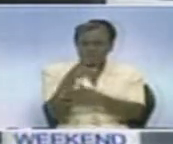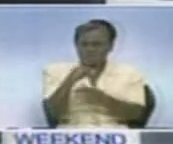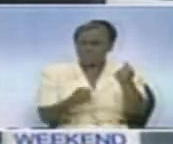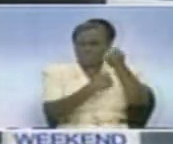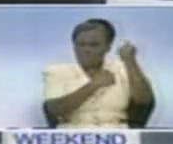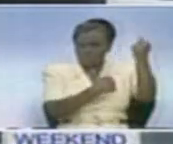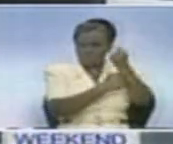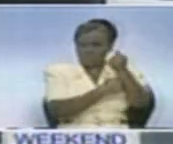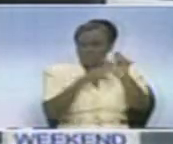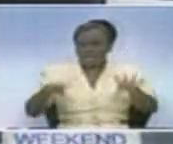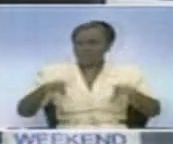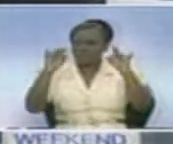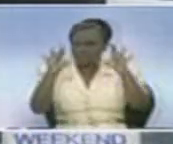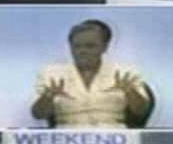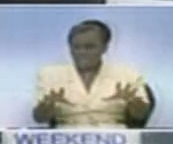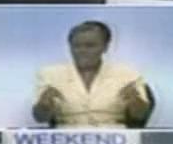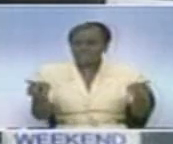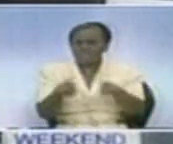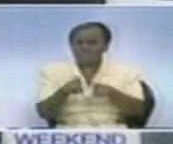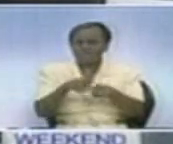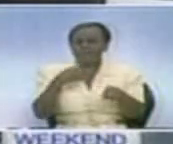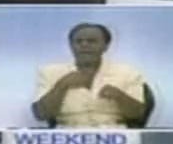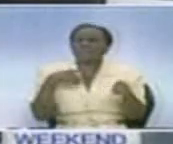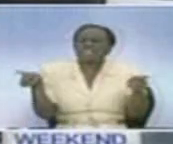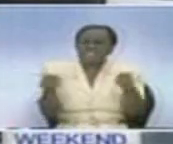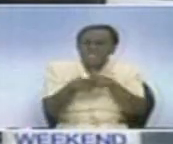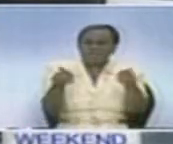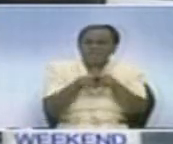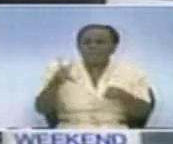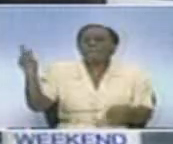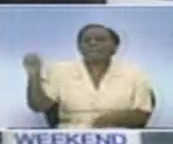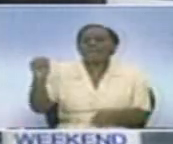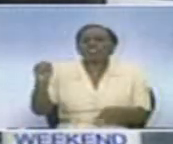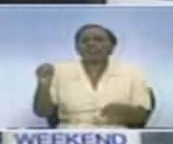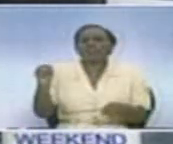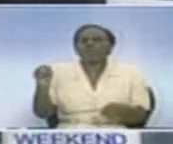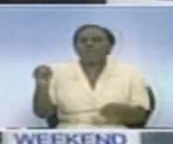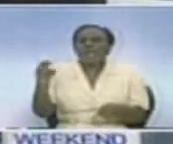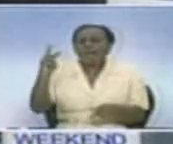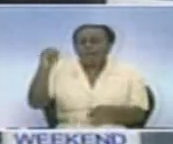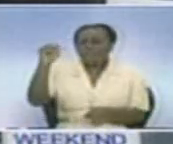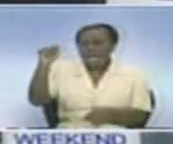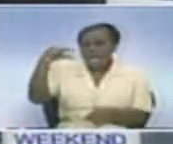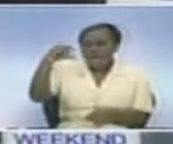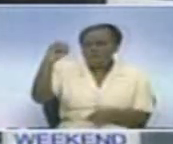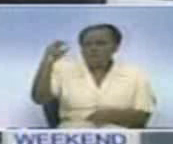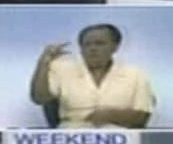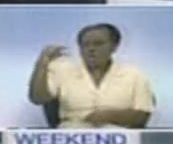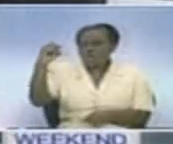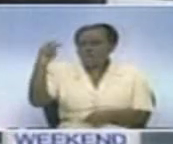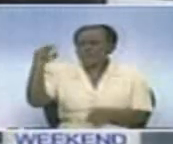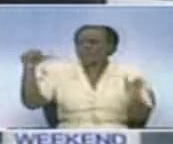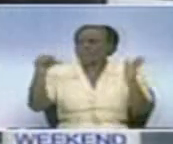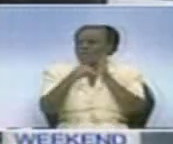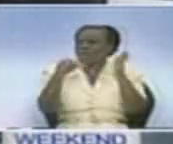by the Australians. Then there is an equivalent of Mpeketoni, this Hidi Magogoni, was also settled. So what is the